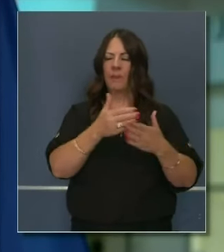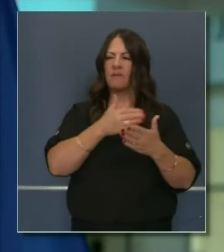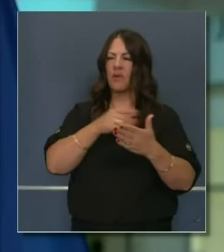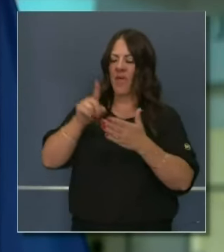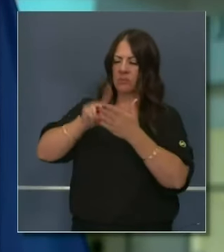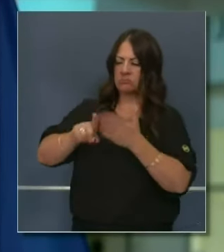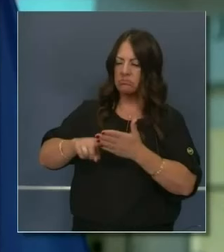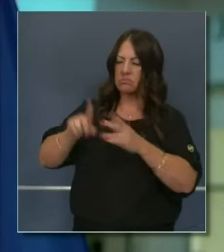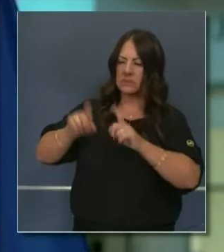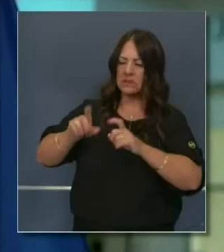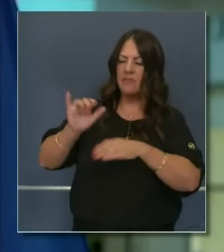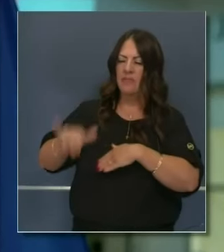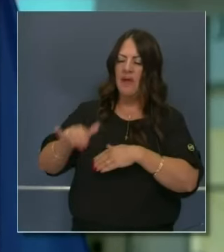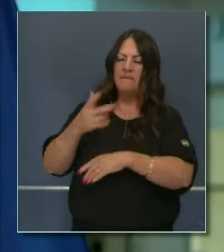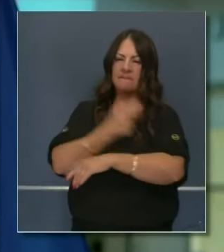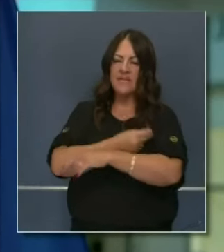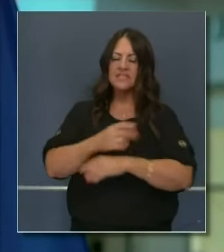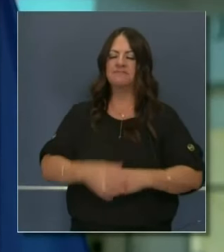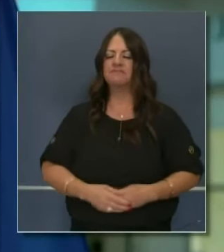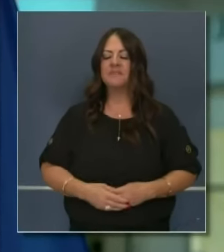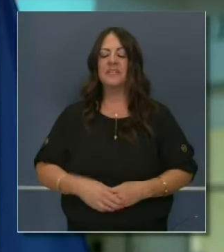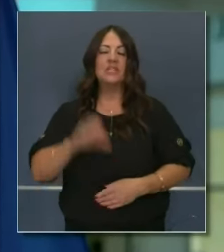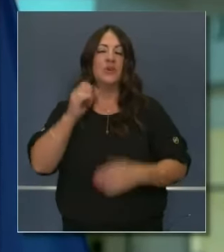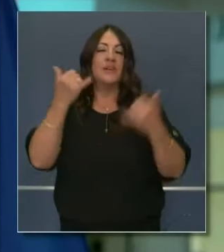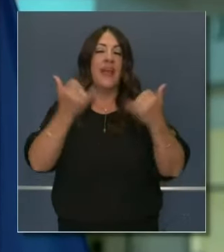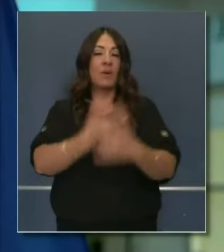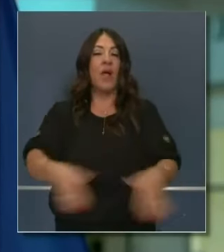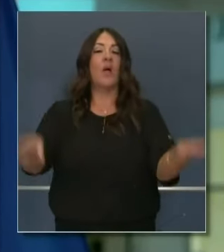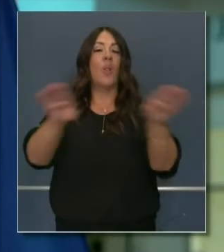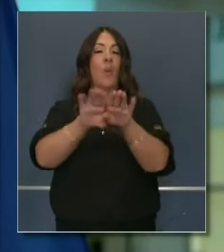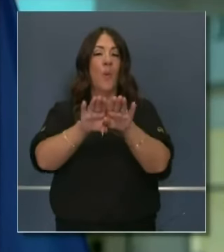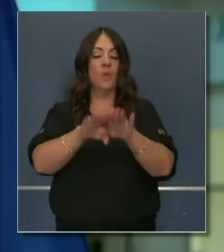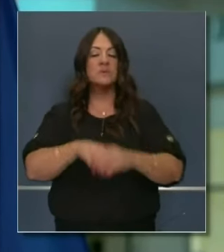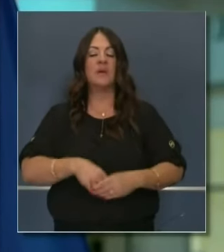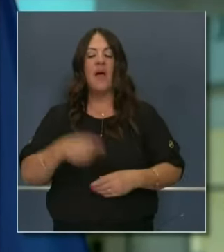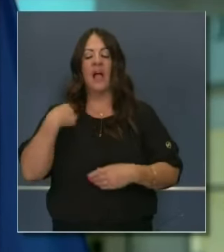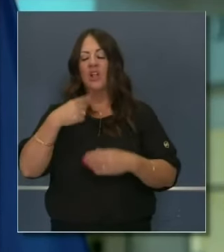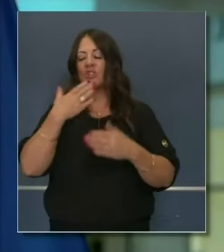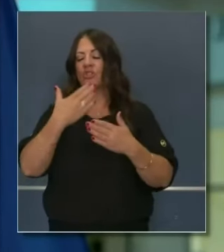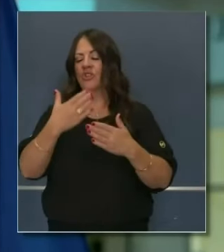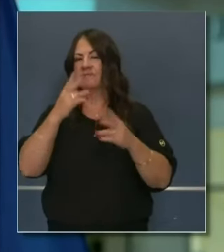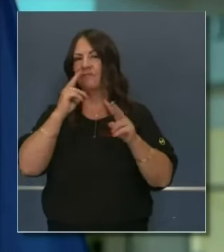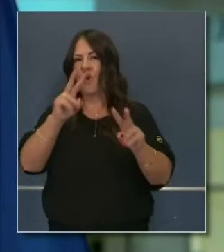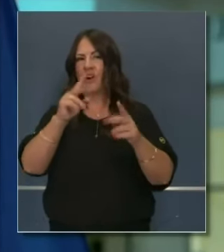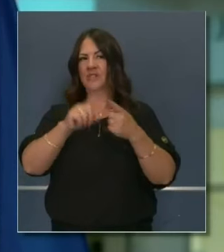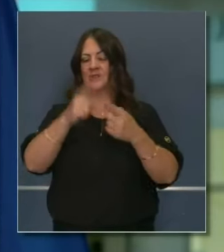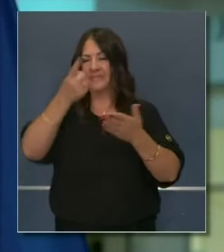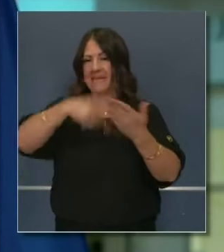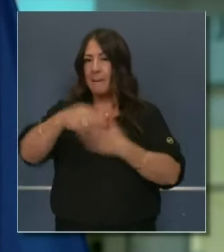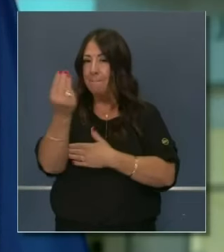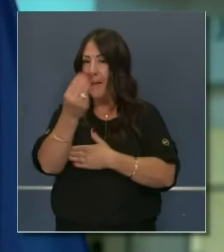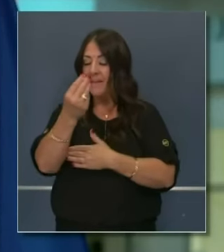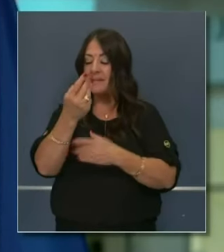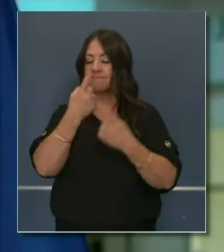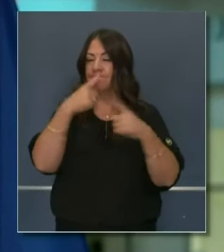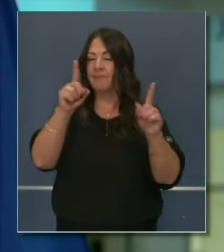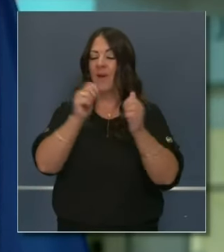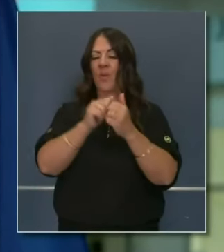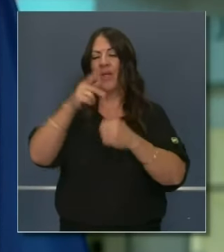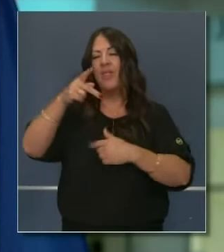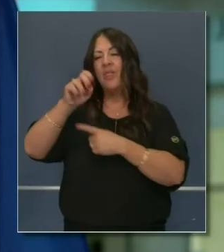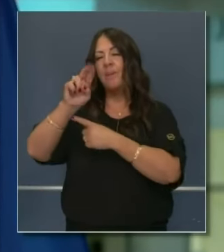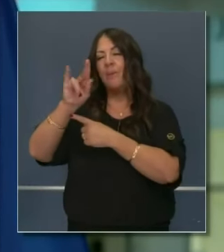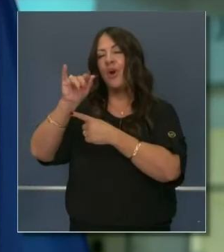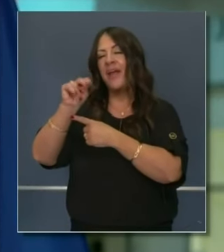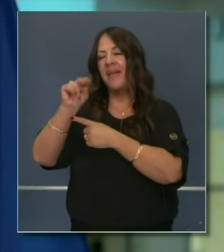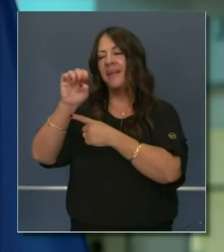close with this. We look forward to announcing our public-private partnership next Monday with PerkinElmer, talk